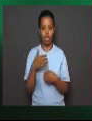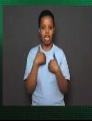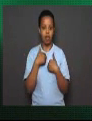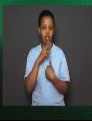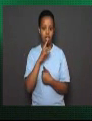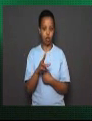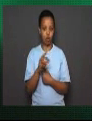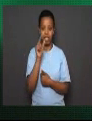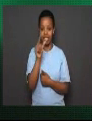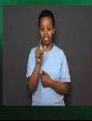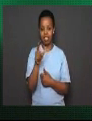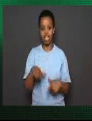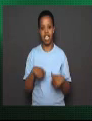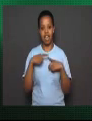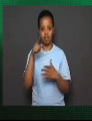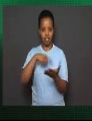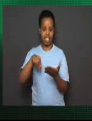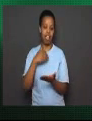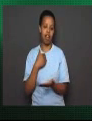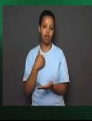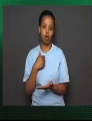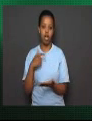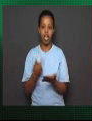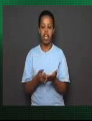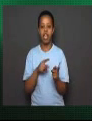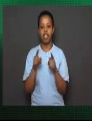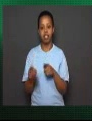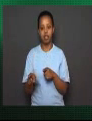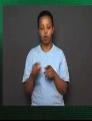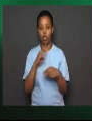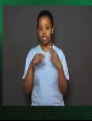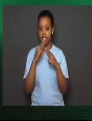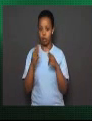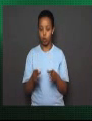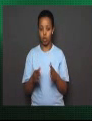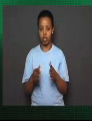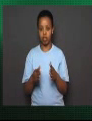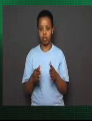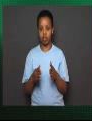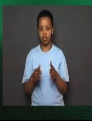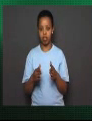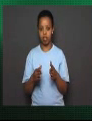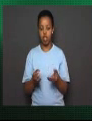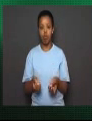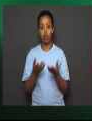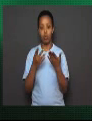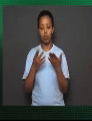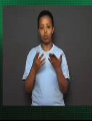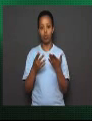with a short life cycle. This allows scientists to study